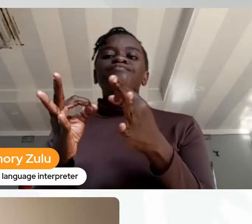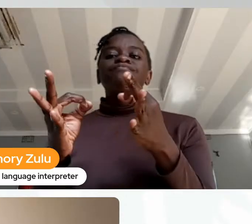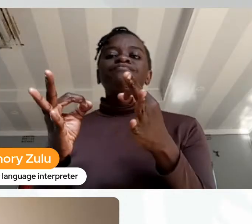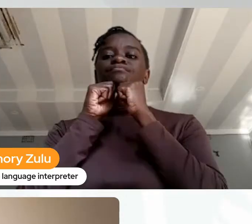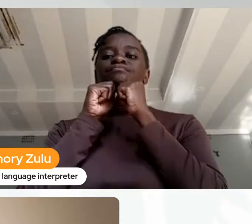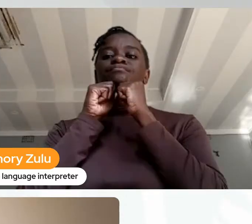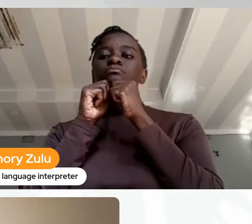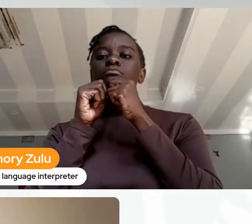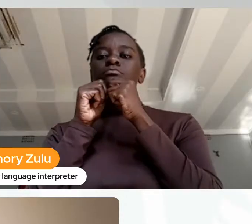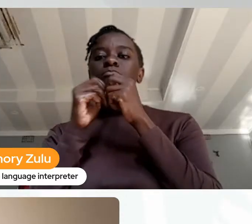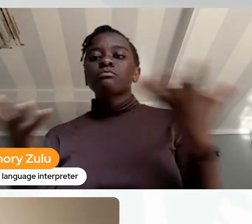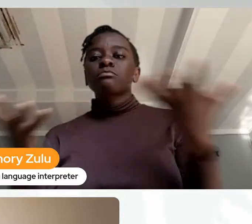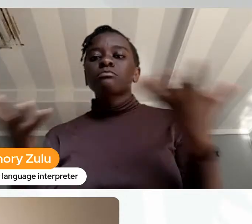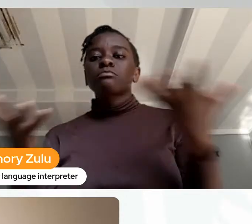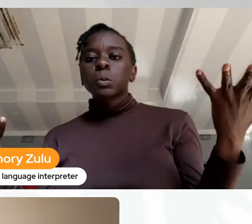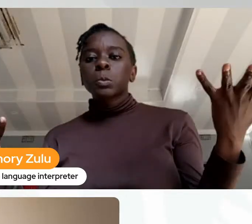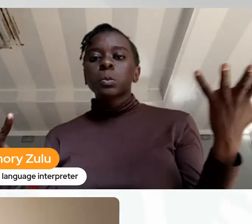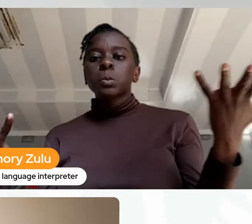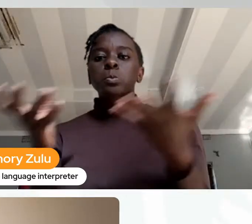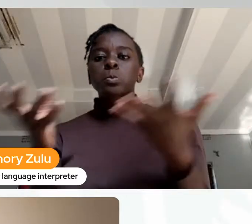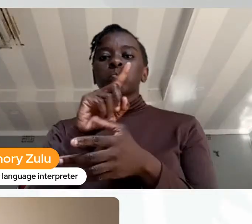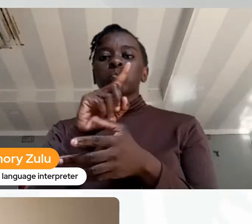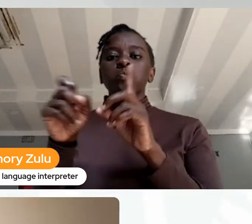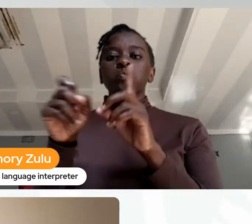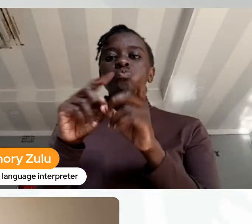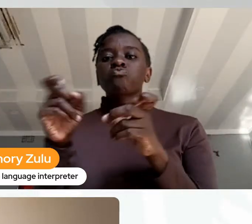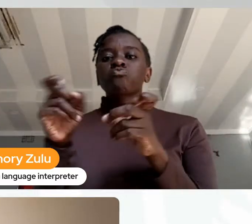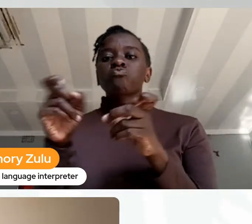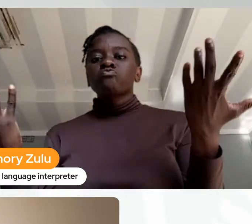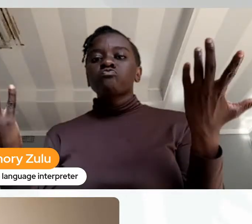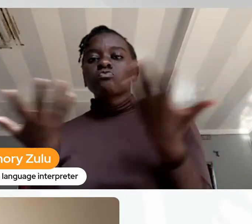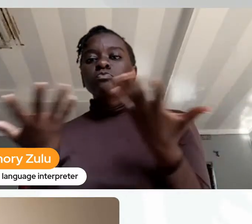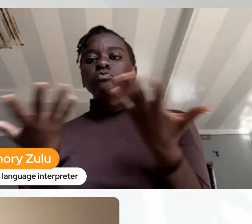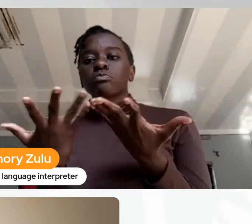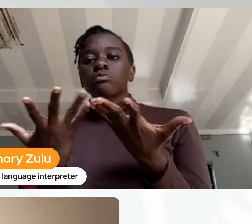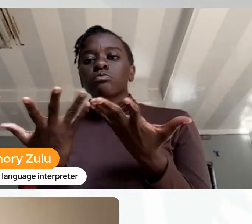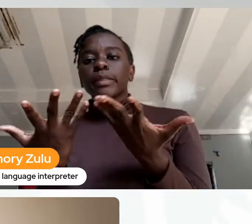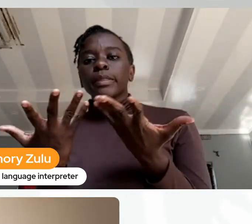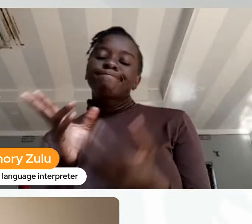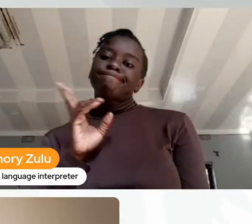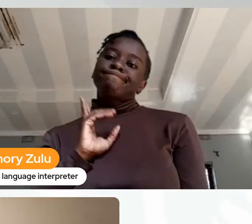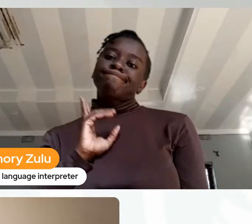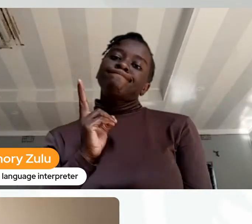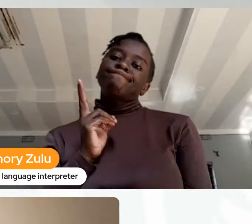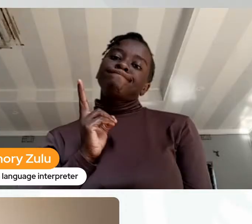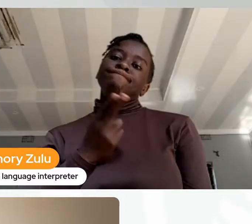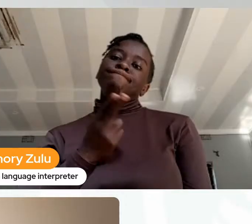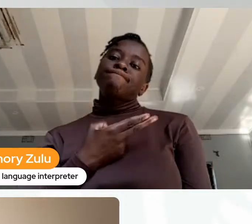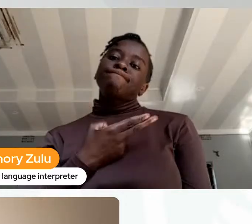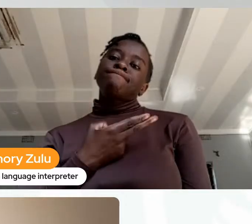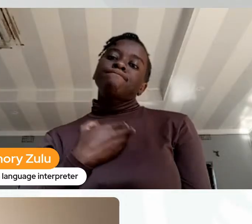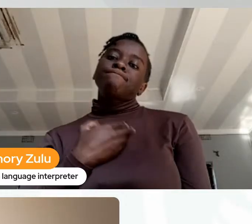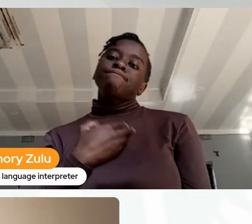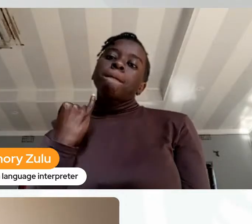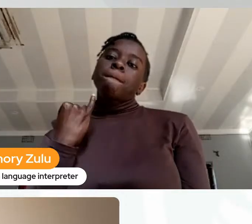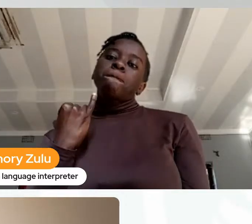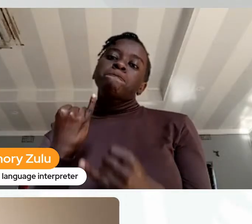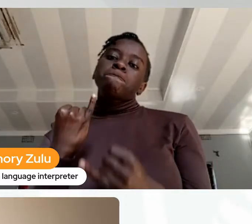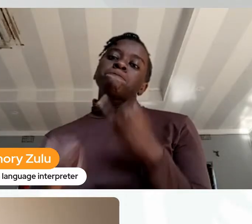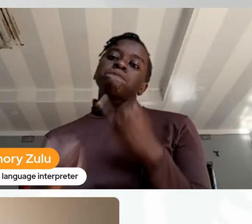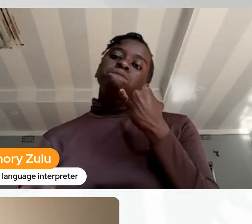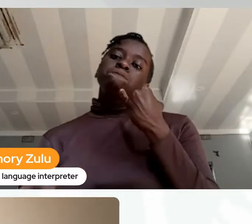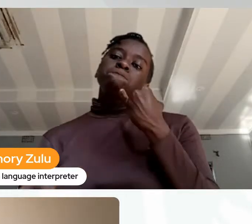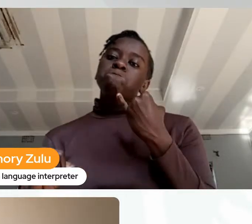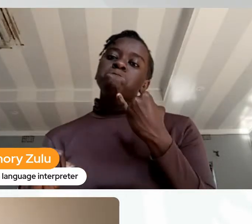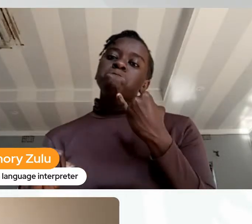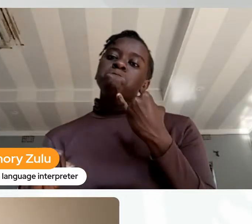questions in the comment section, we can, I think, conclude. And Doc, you can give your last